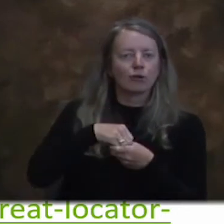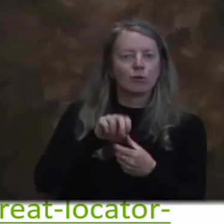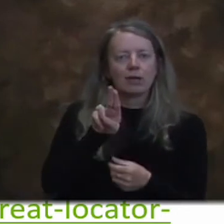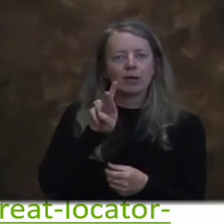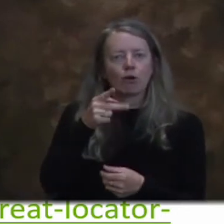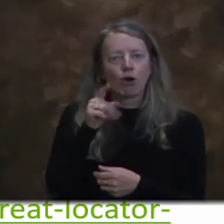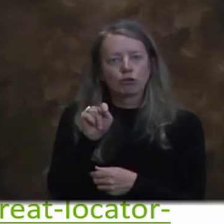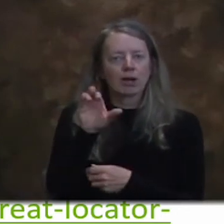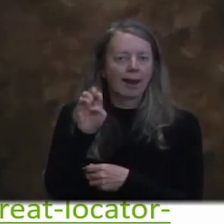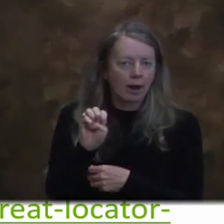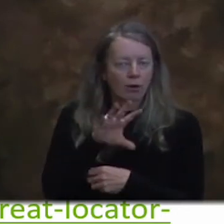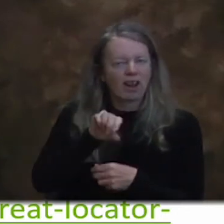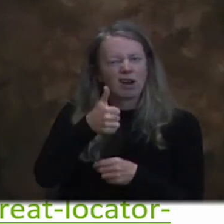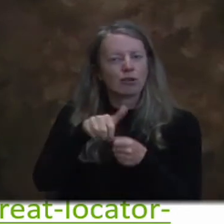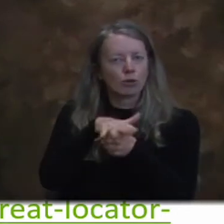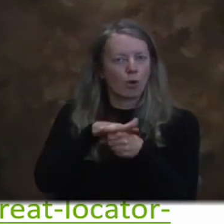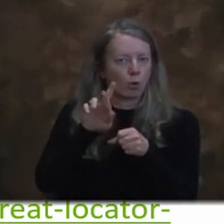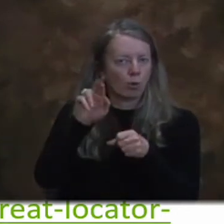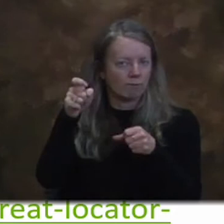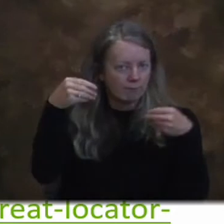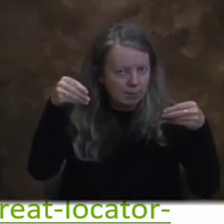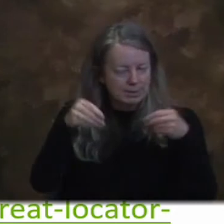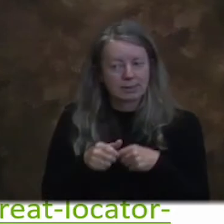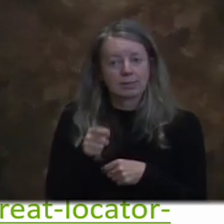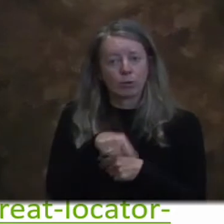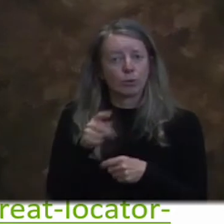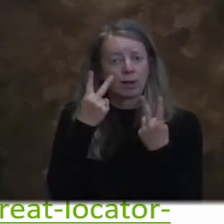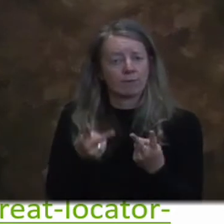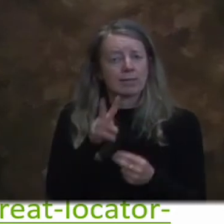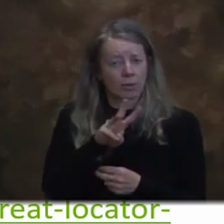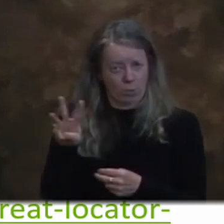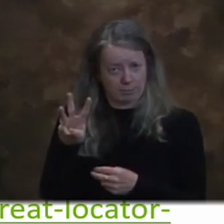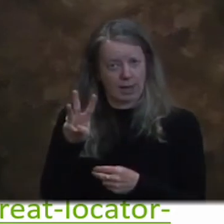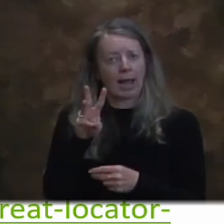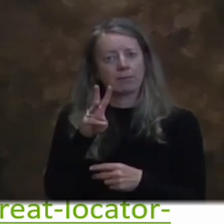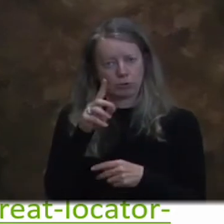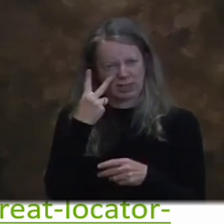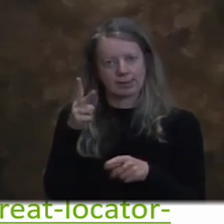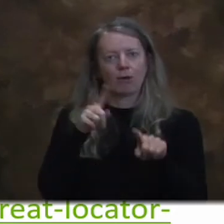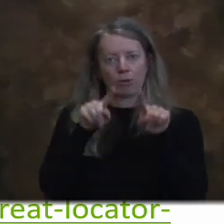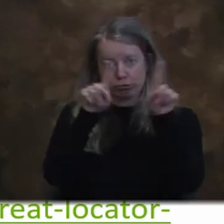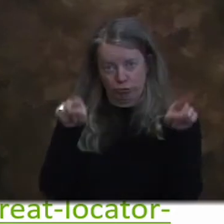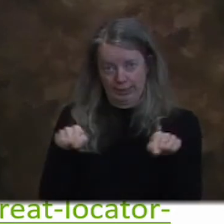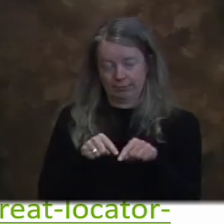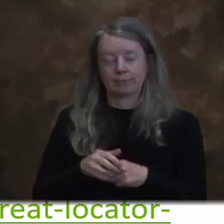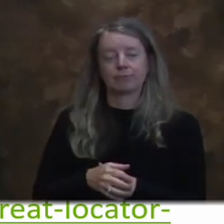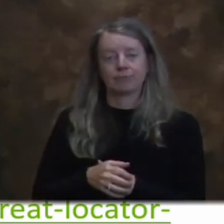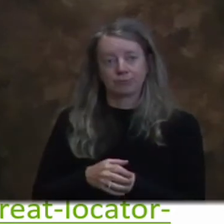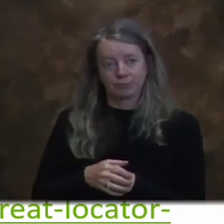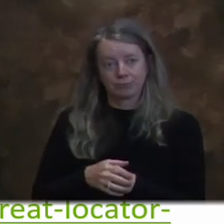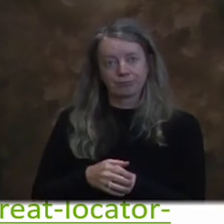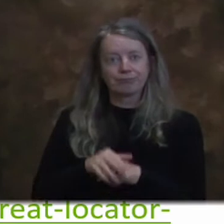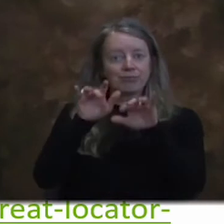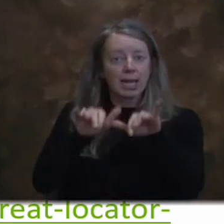and local pharmacies. So folks can visit the website that I provided on the screen. You can put in your